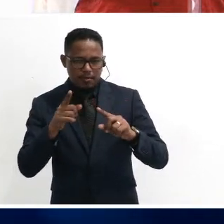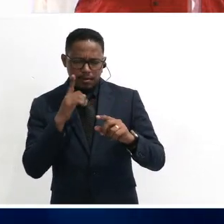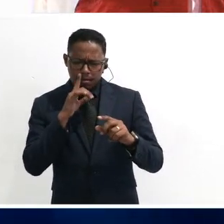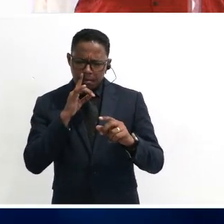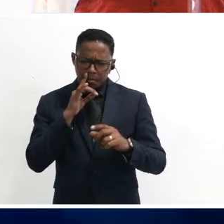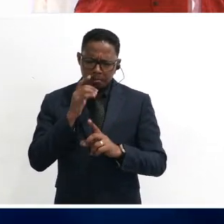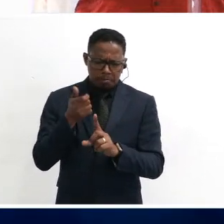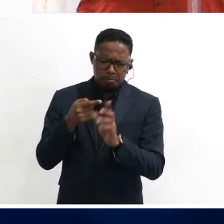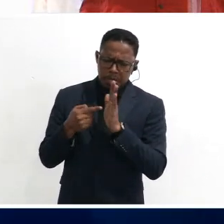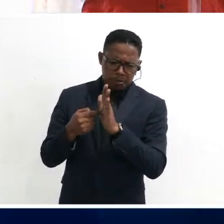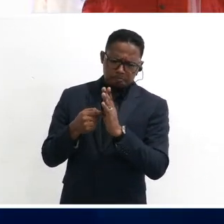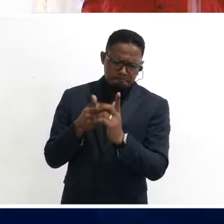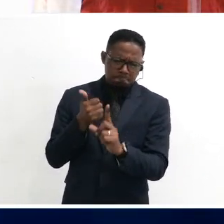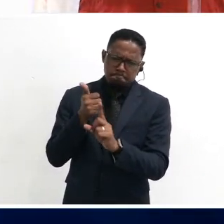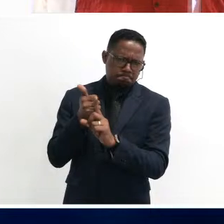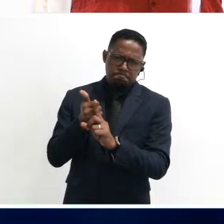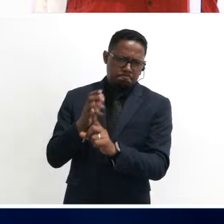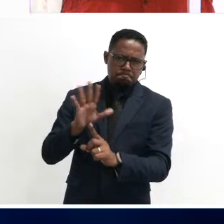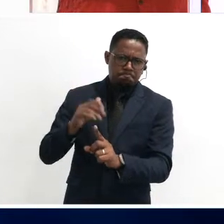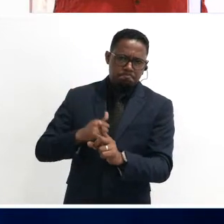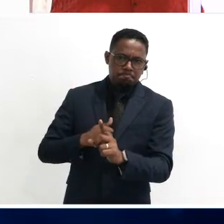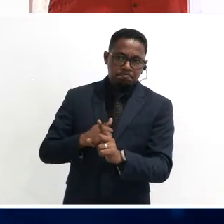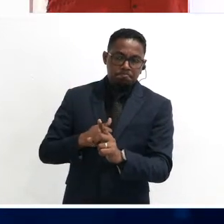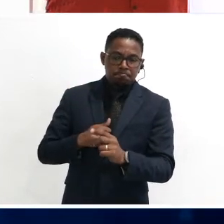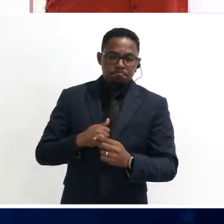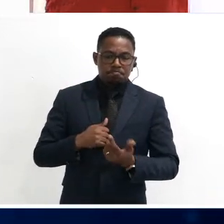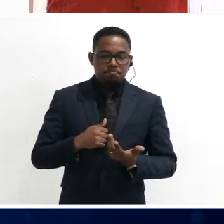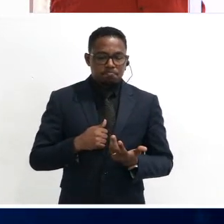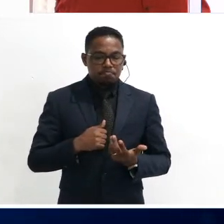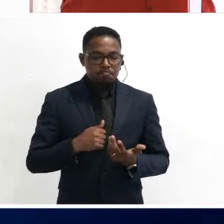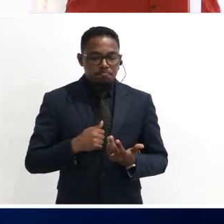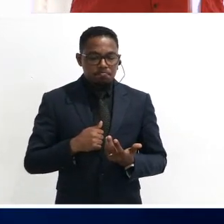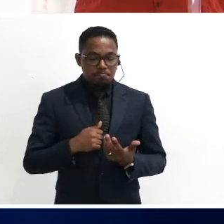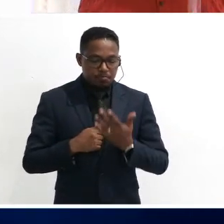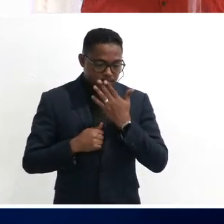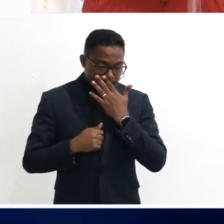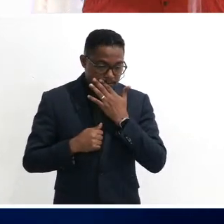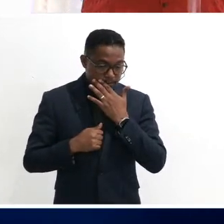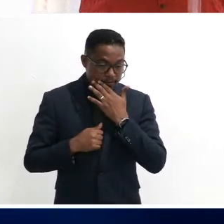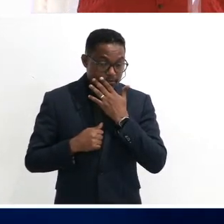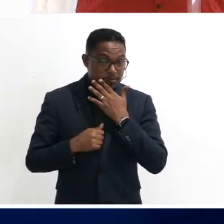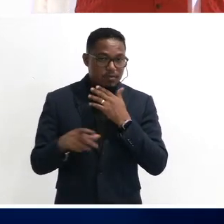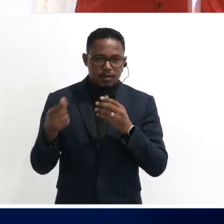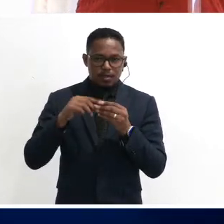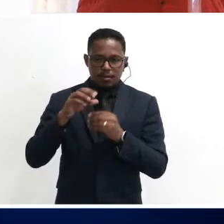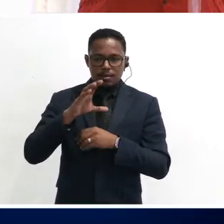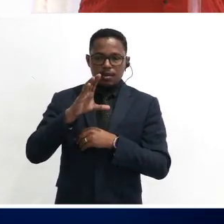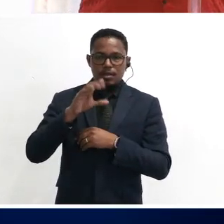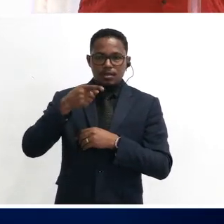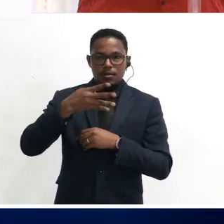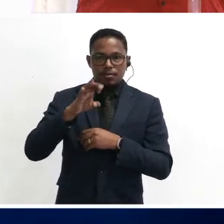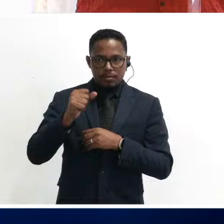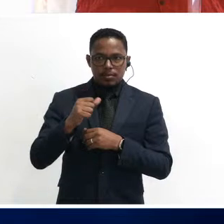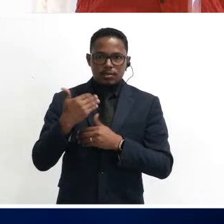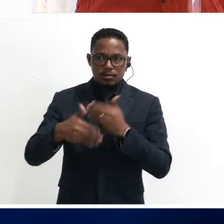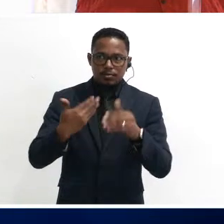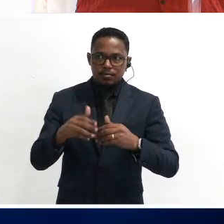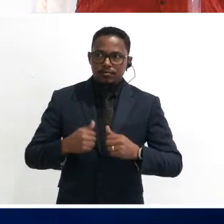know, in this diagram, rather than talking about chips, we're talking about chiplets. So again, very